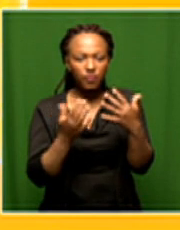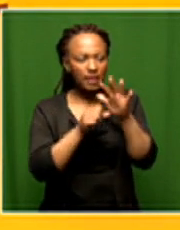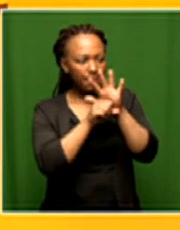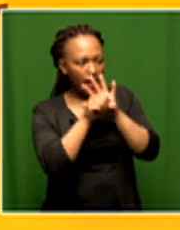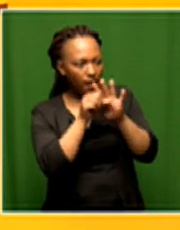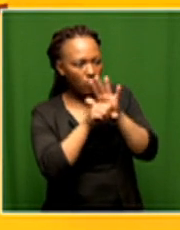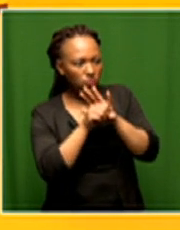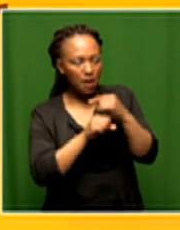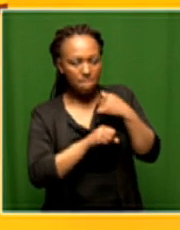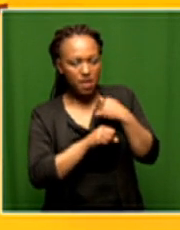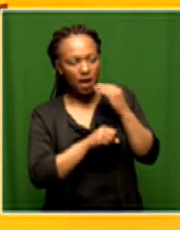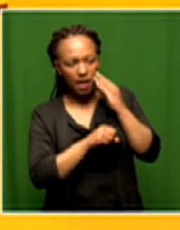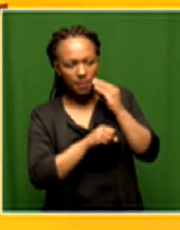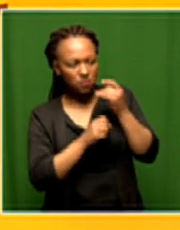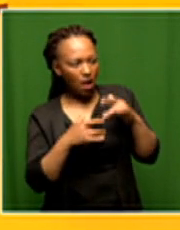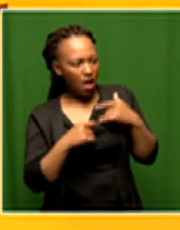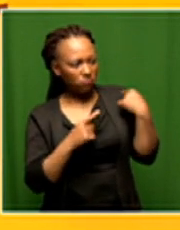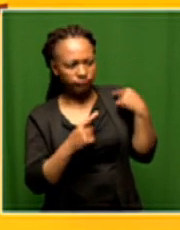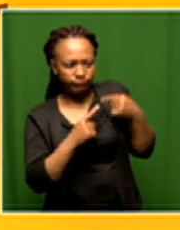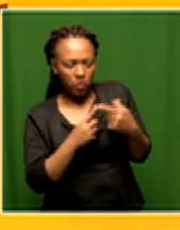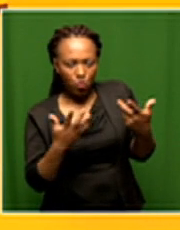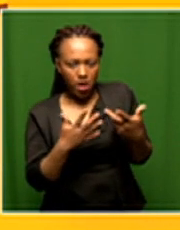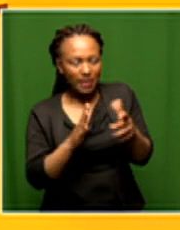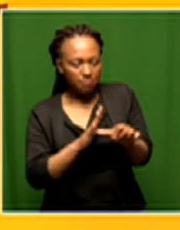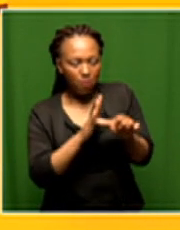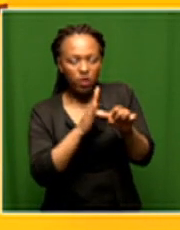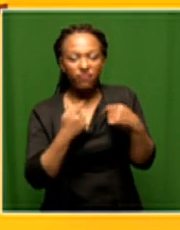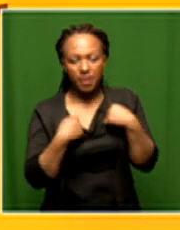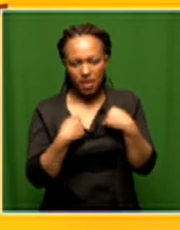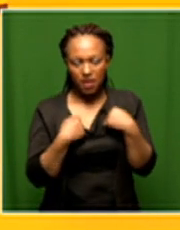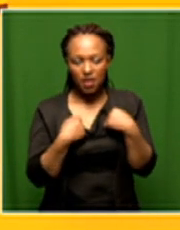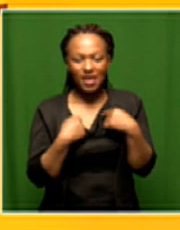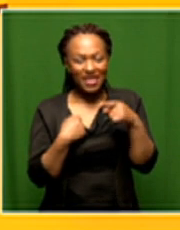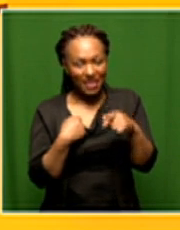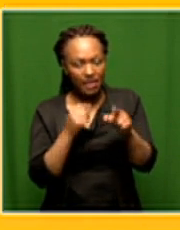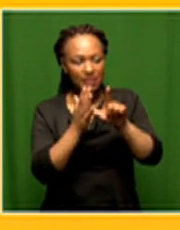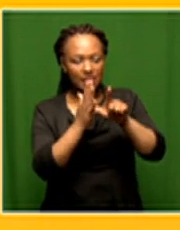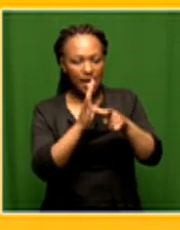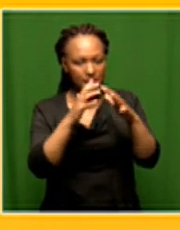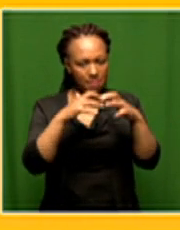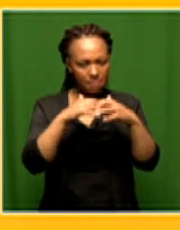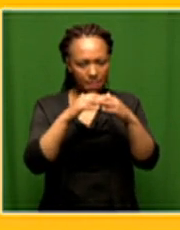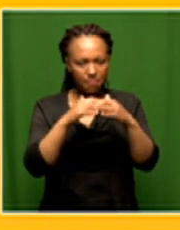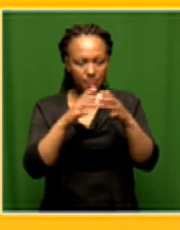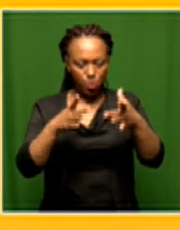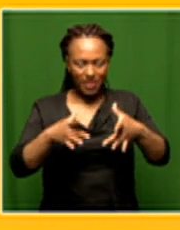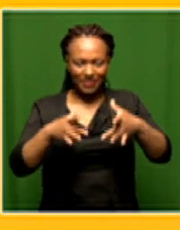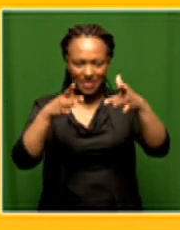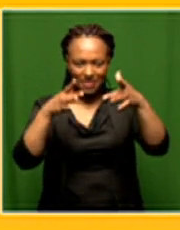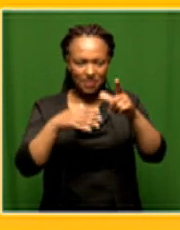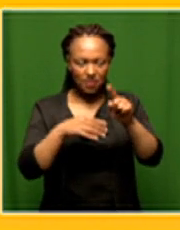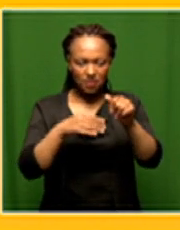background, like where I'm from. And for me, that's the most important thing. So that's what the design that I created on the tin kind of speaks